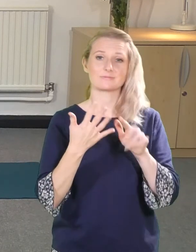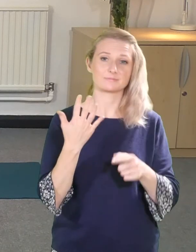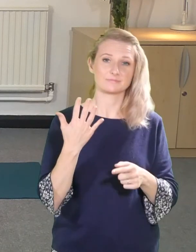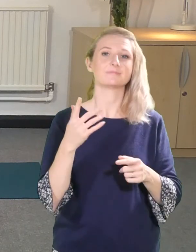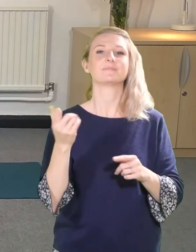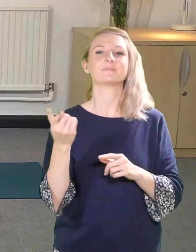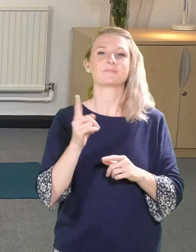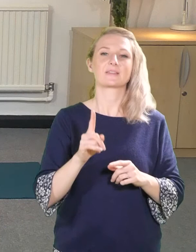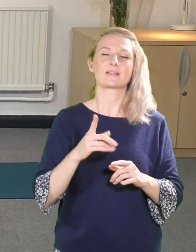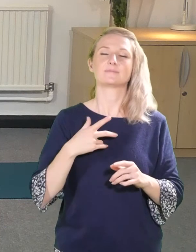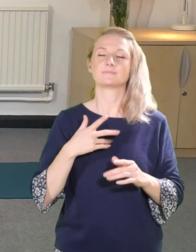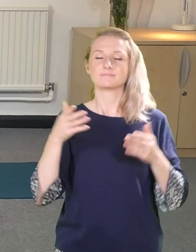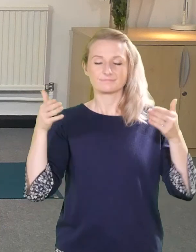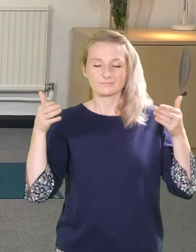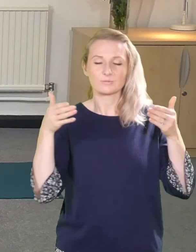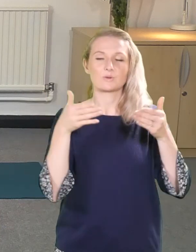again.